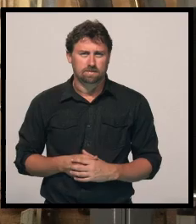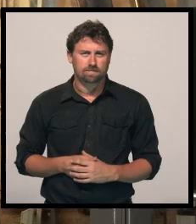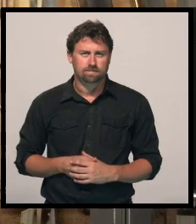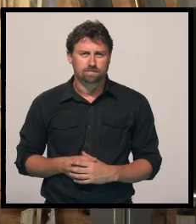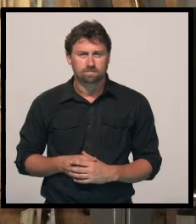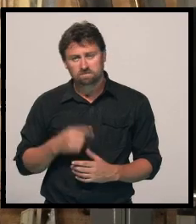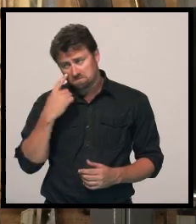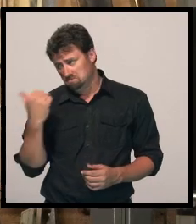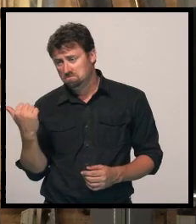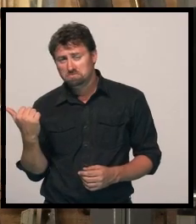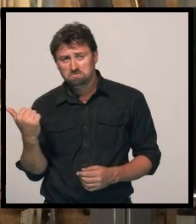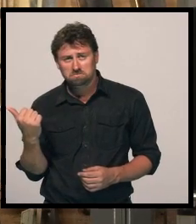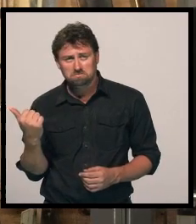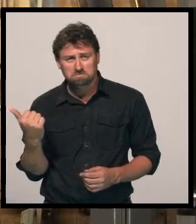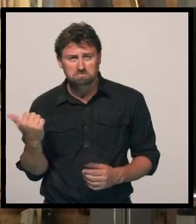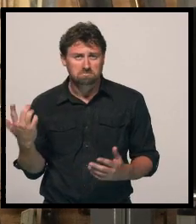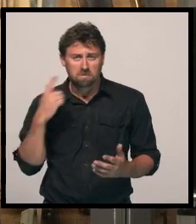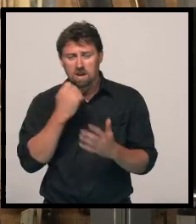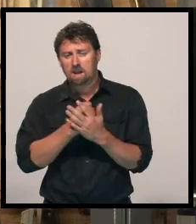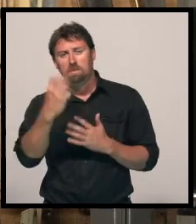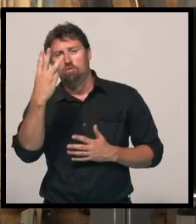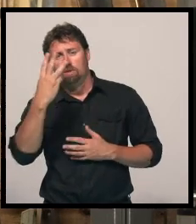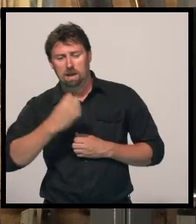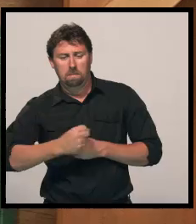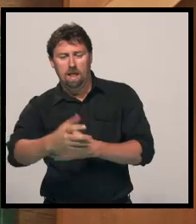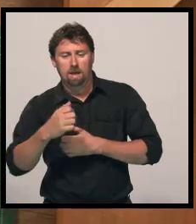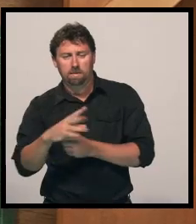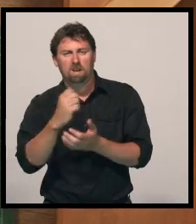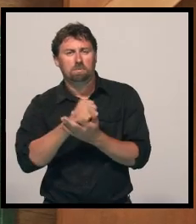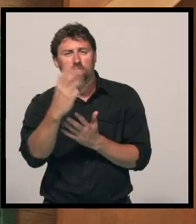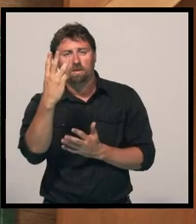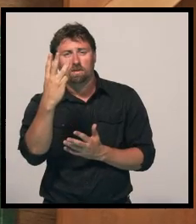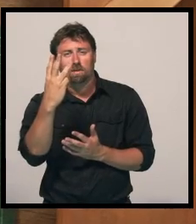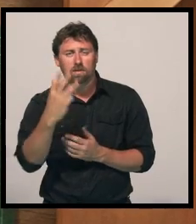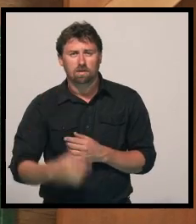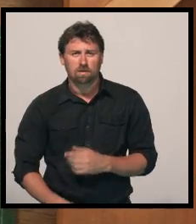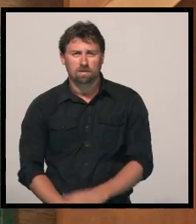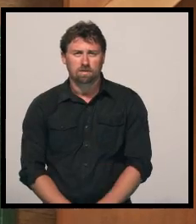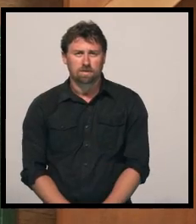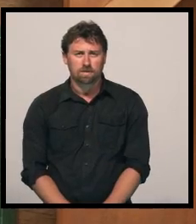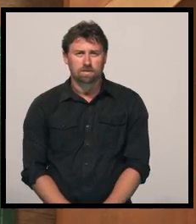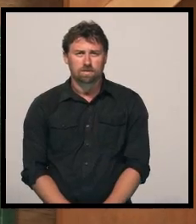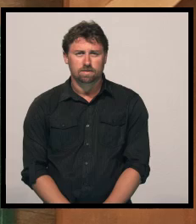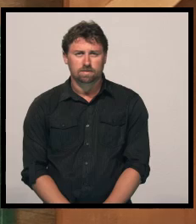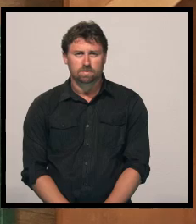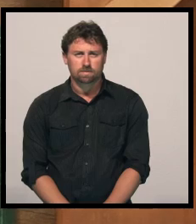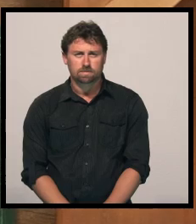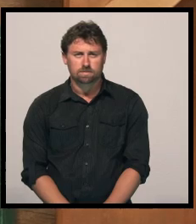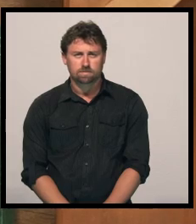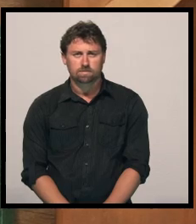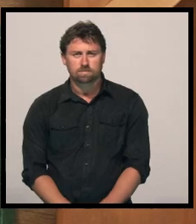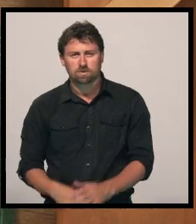I can use, say, a number 3 plane as a shooting plane. So I just put that up to